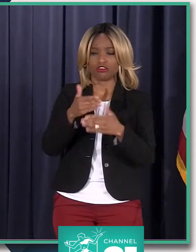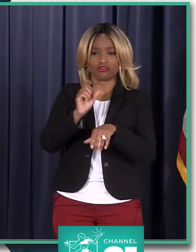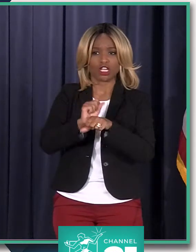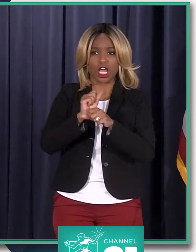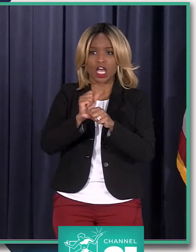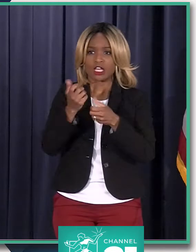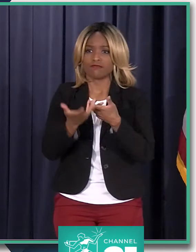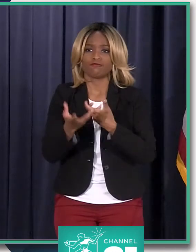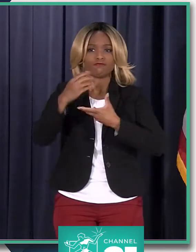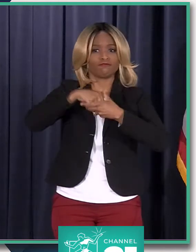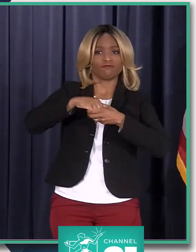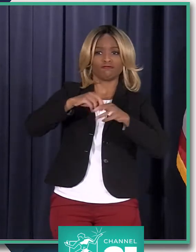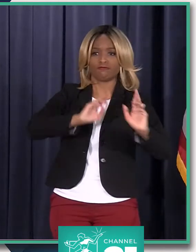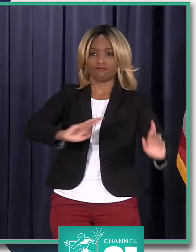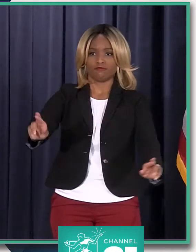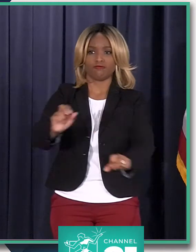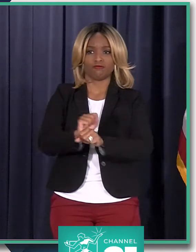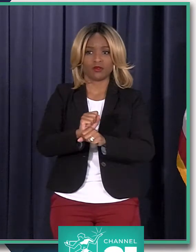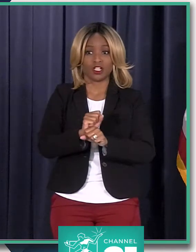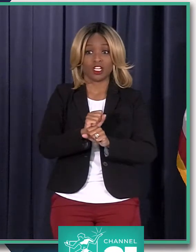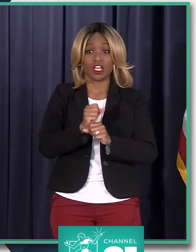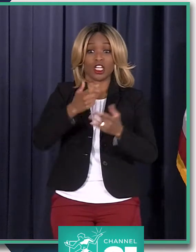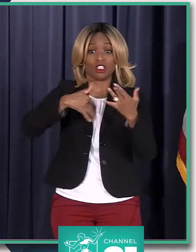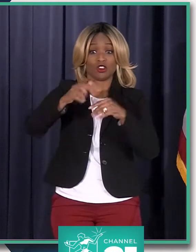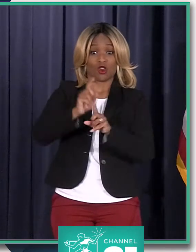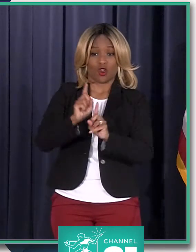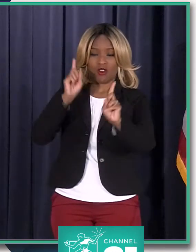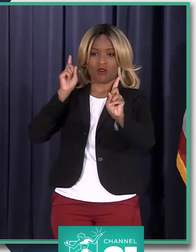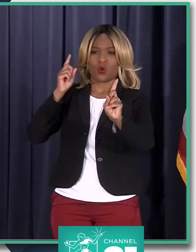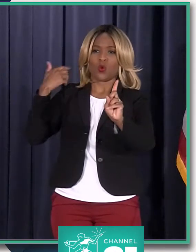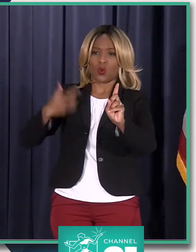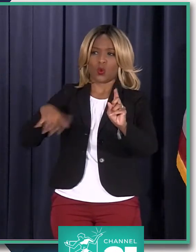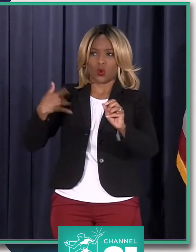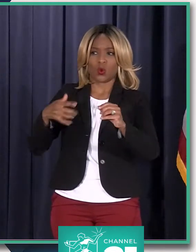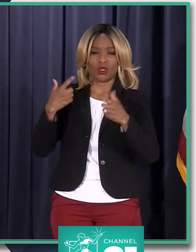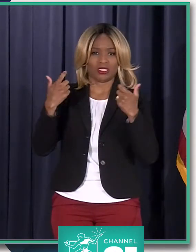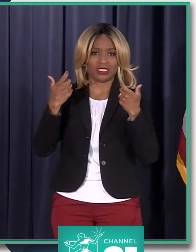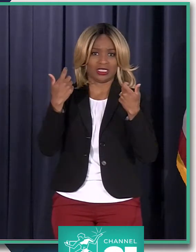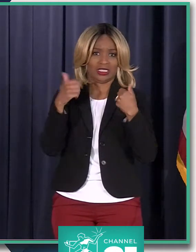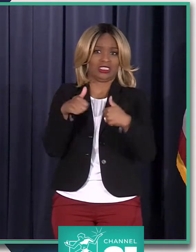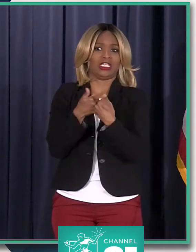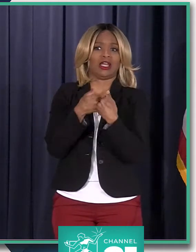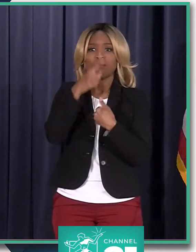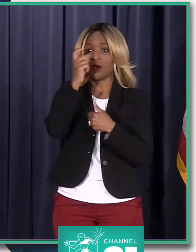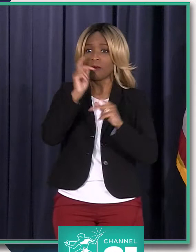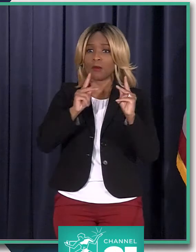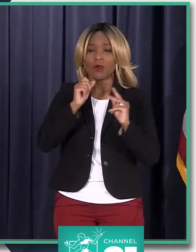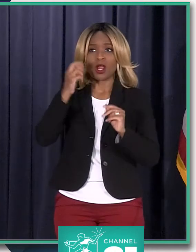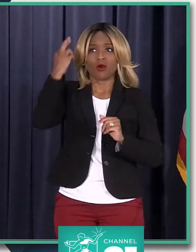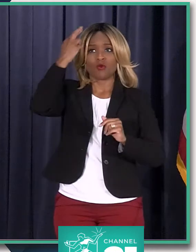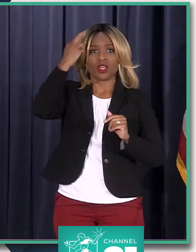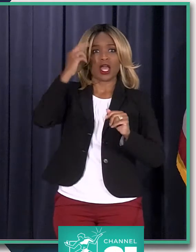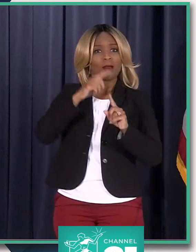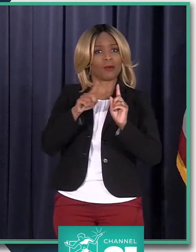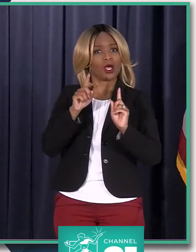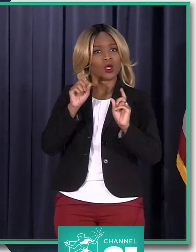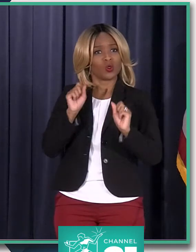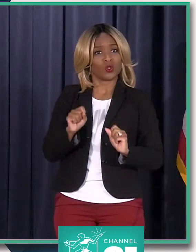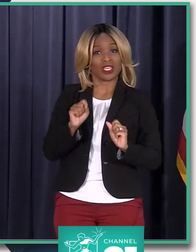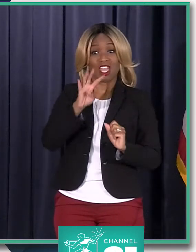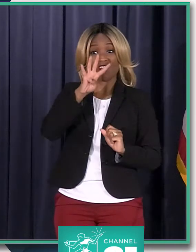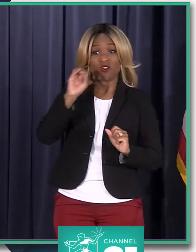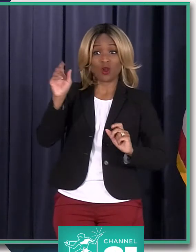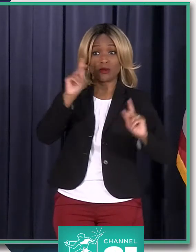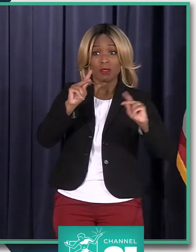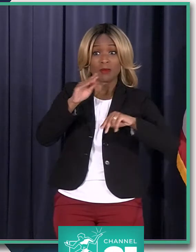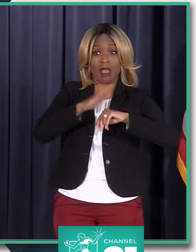Social distancing is a very big challenge because people don't realize it, but you can put 40 people on